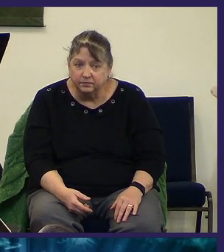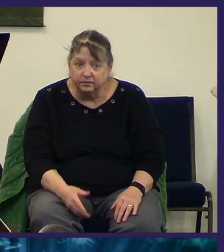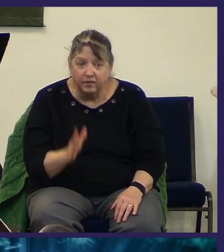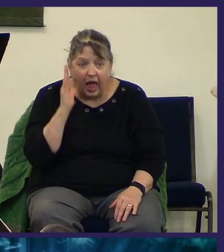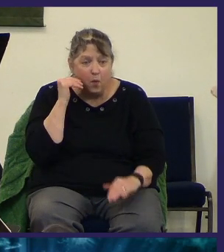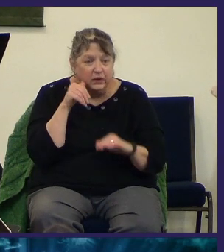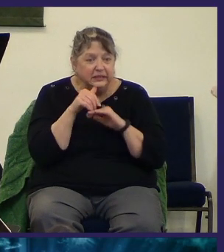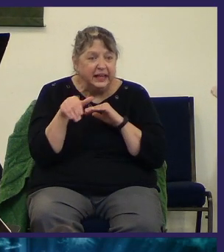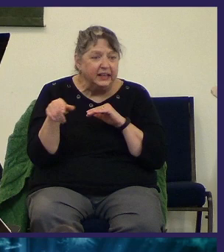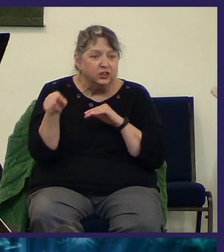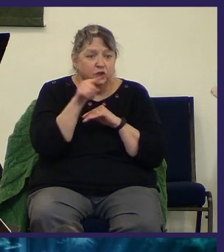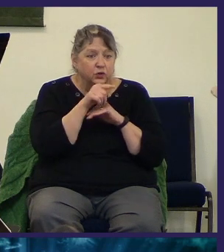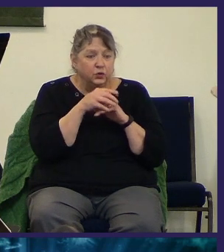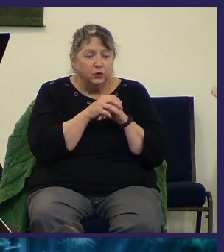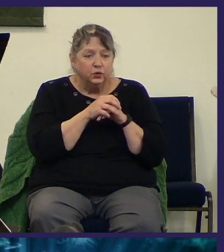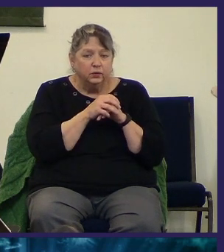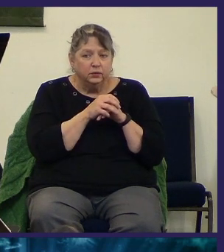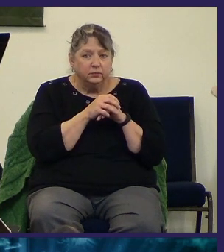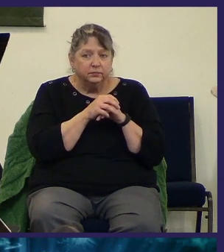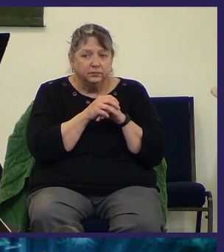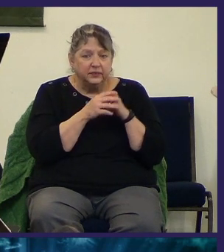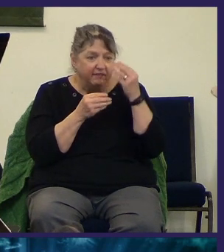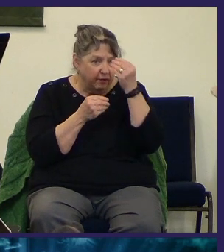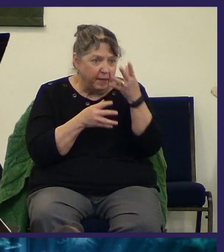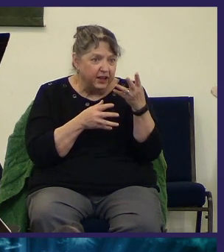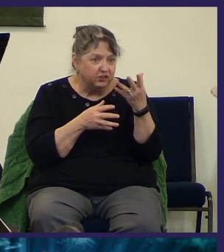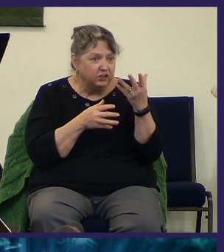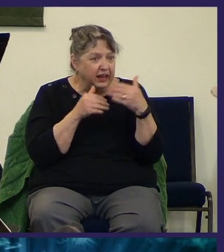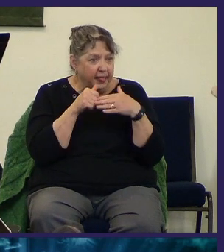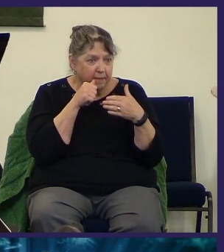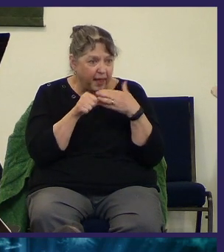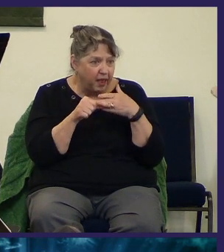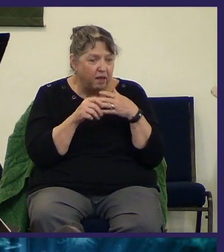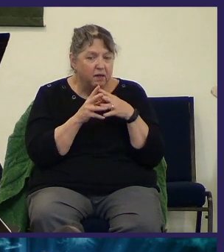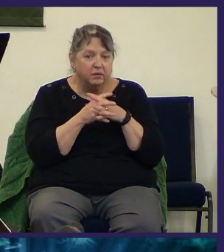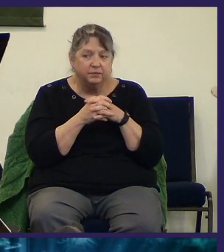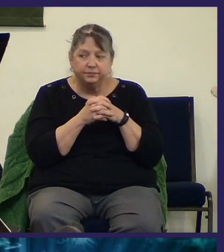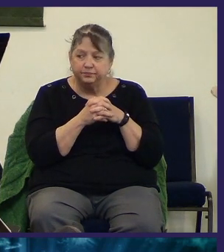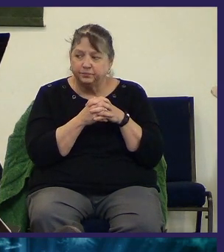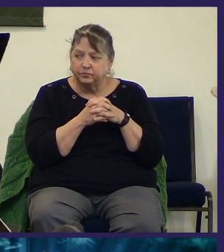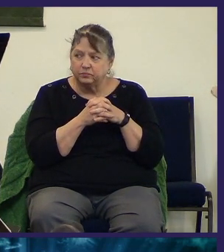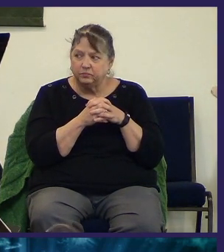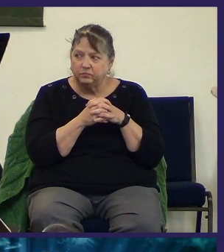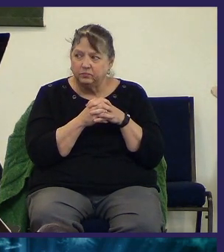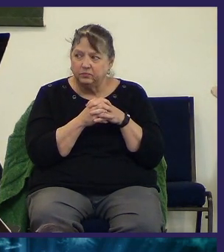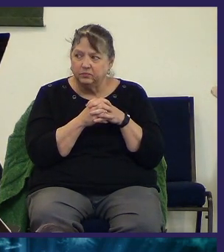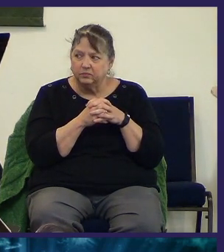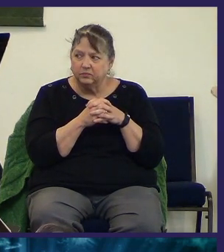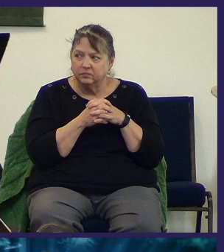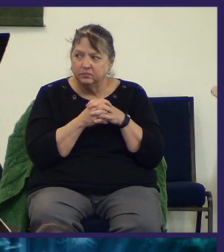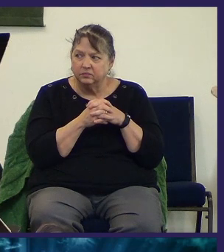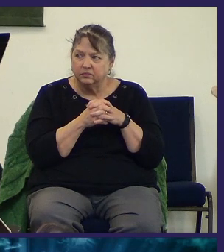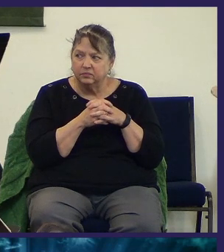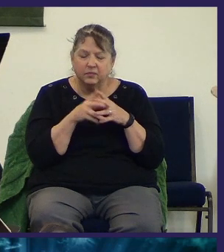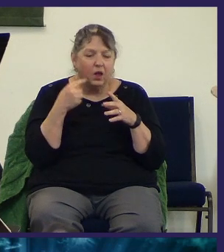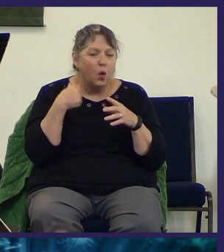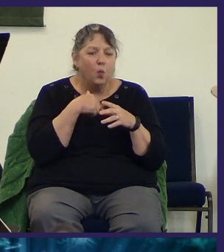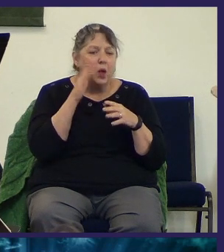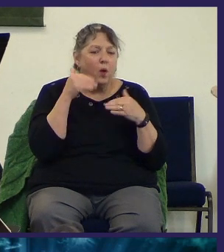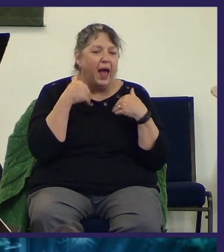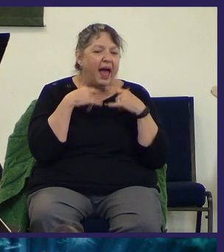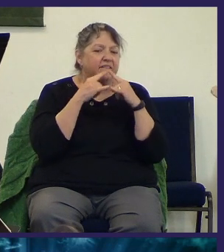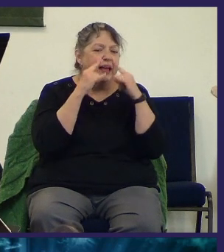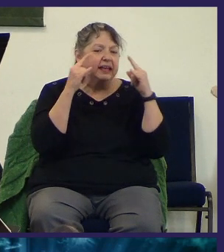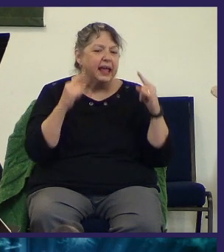send you uh some information in the mail we're having our camp meeting actually tuesday